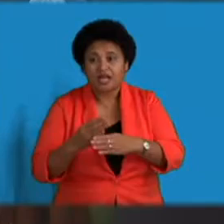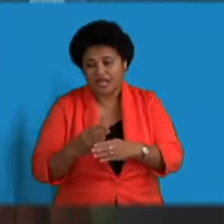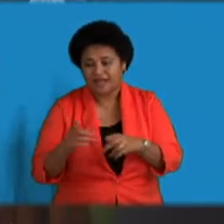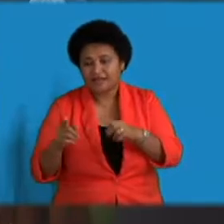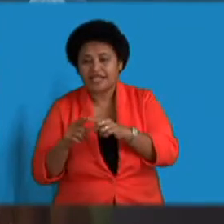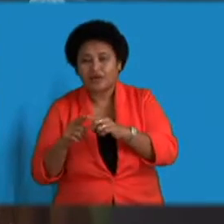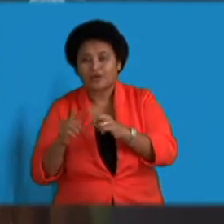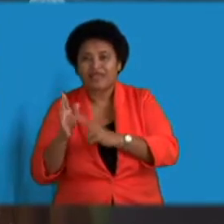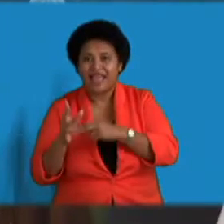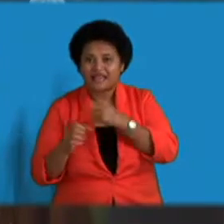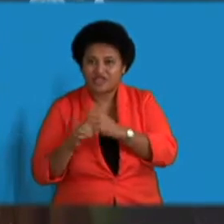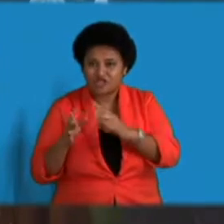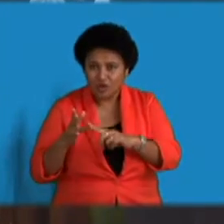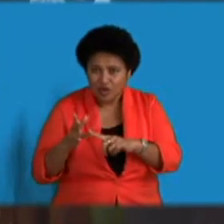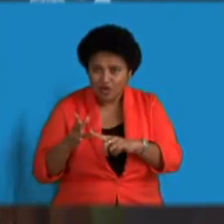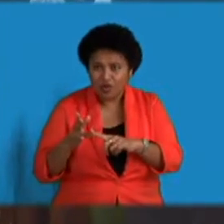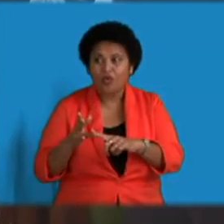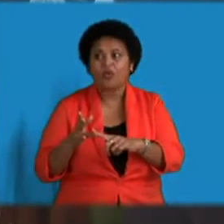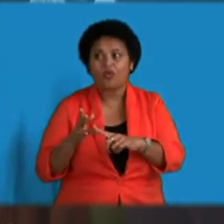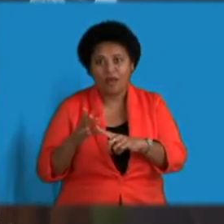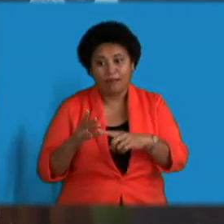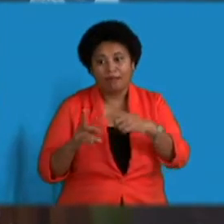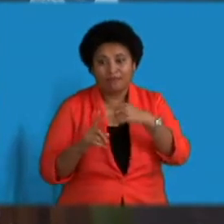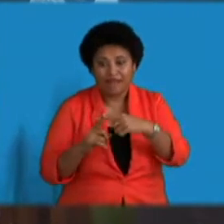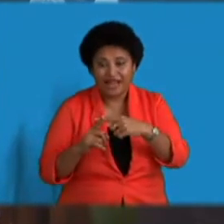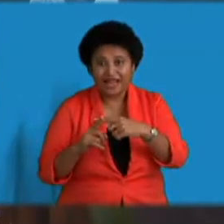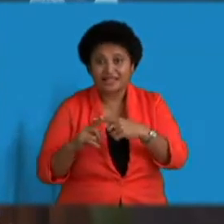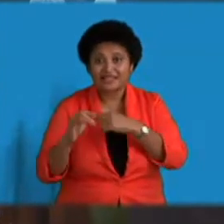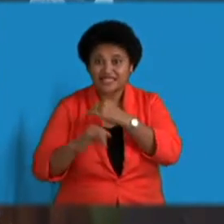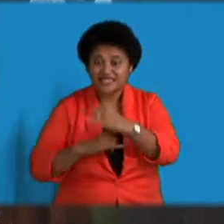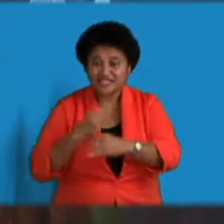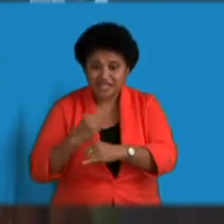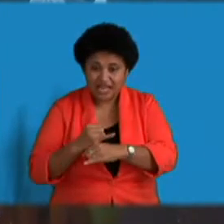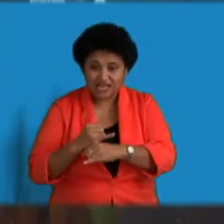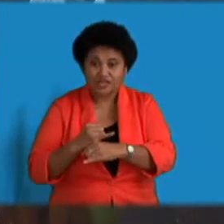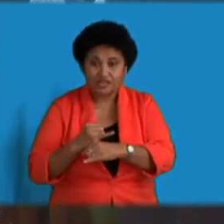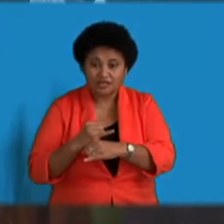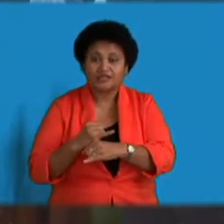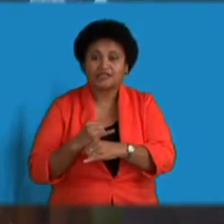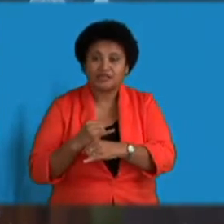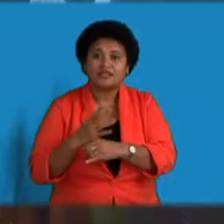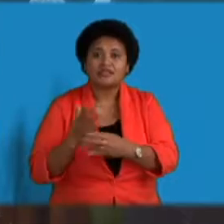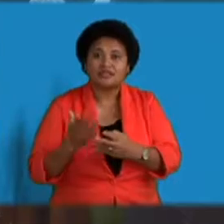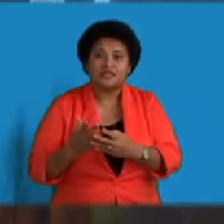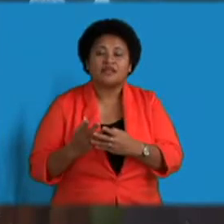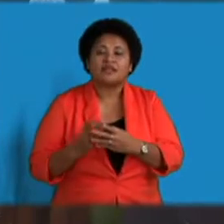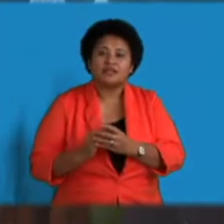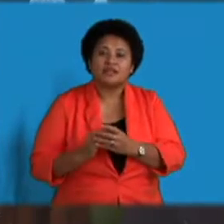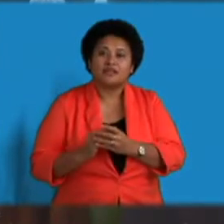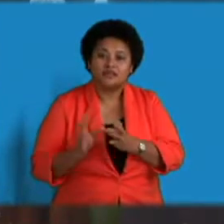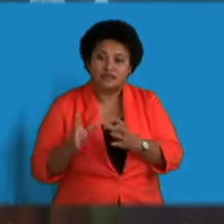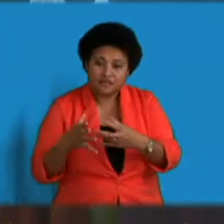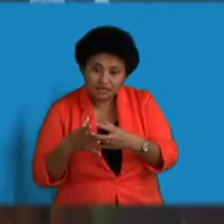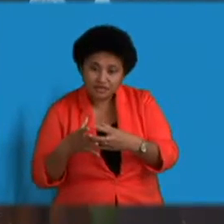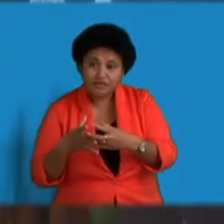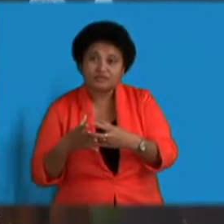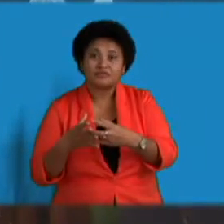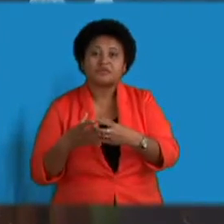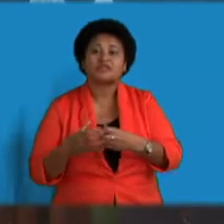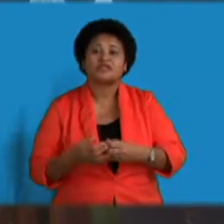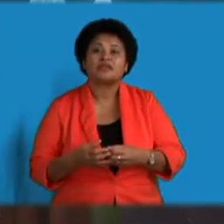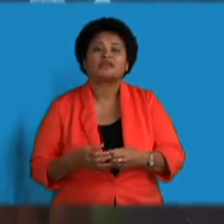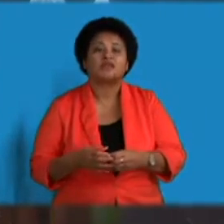NGOs and international counterparts in order to strengthen information and knowledge sharing for lifelong learning.